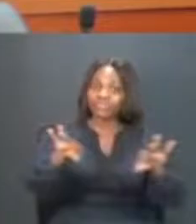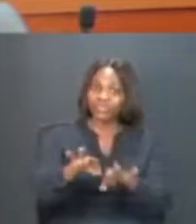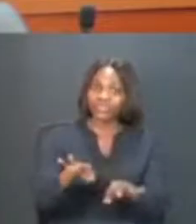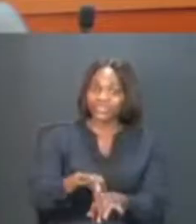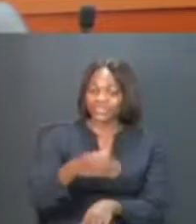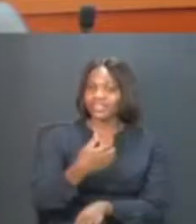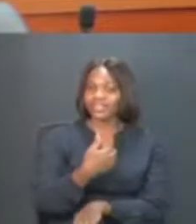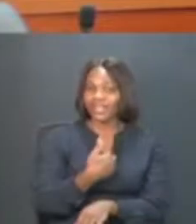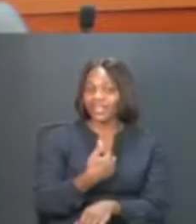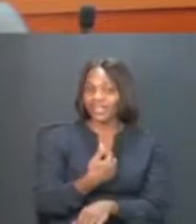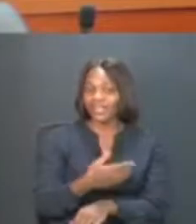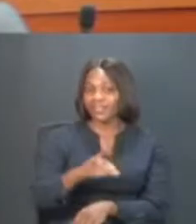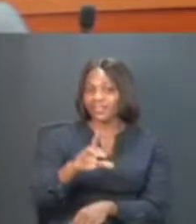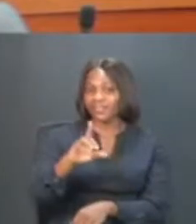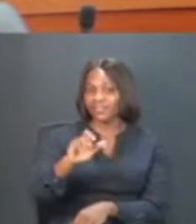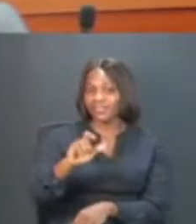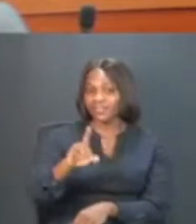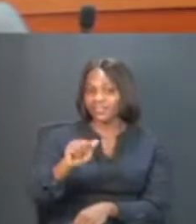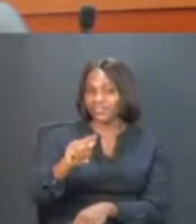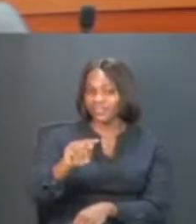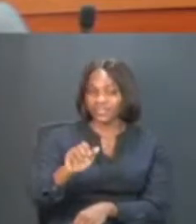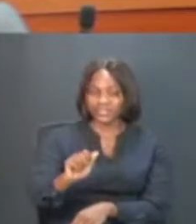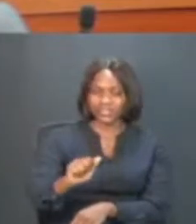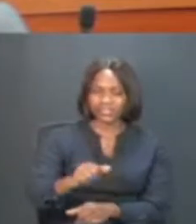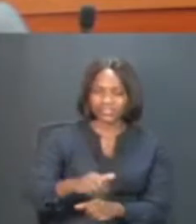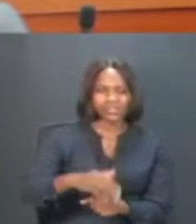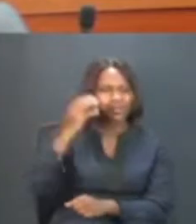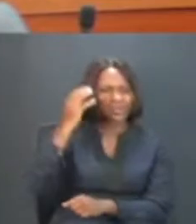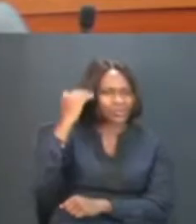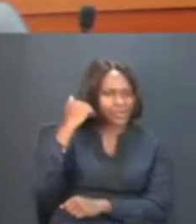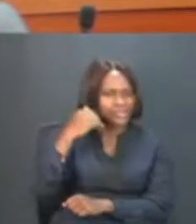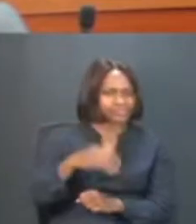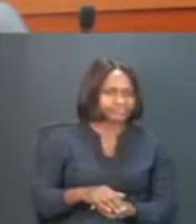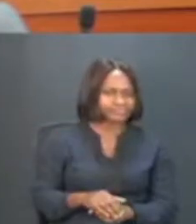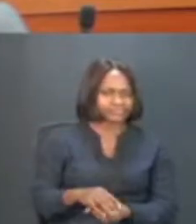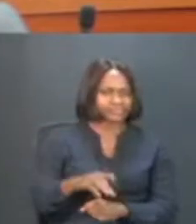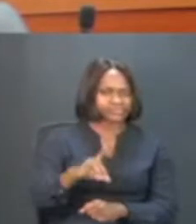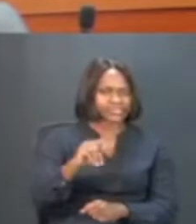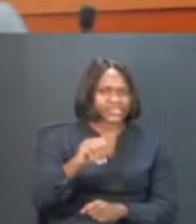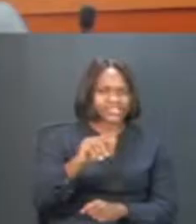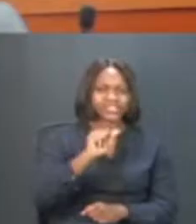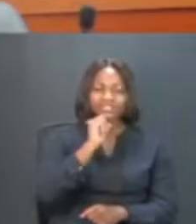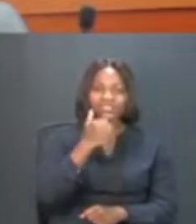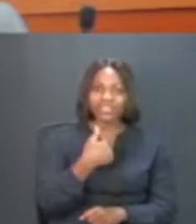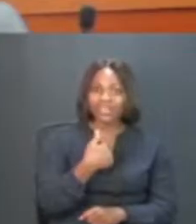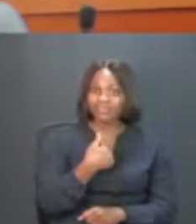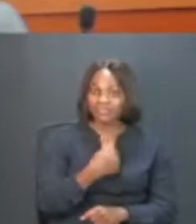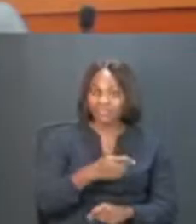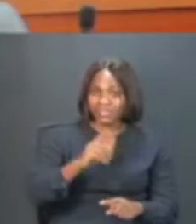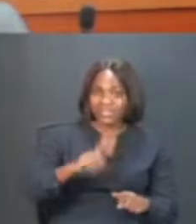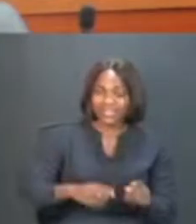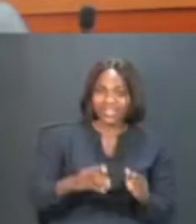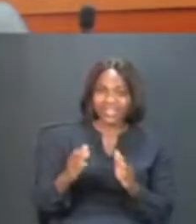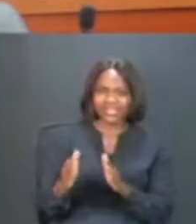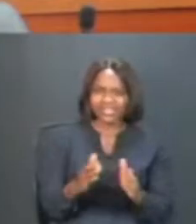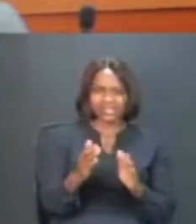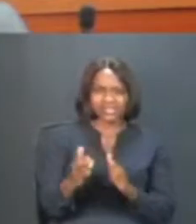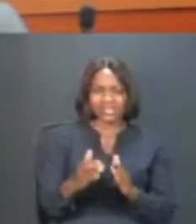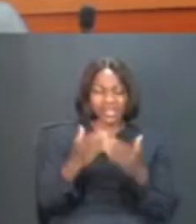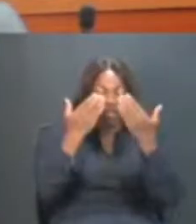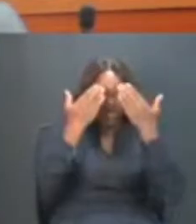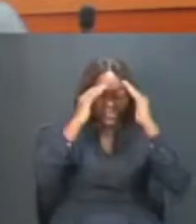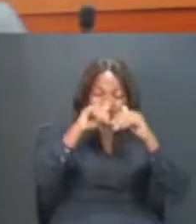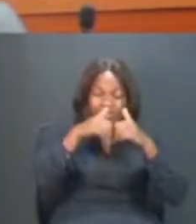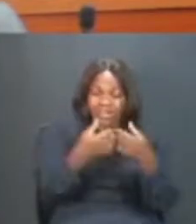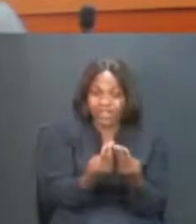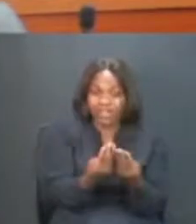data. This is important because if we don't have that data, we will not be able to plan how to address issues